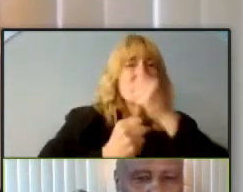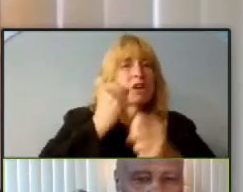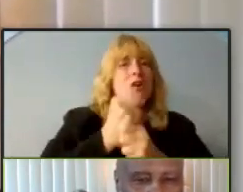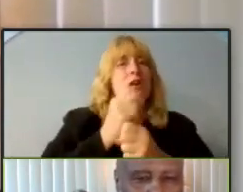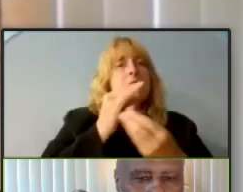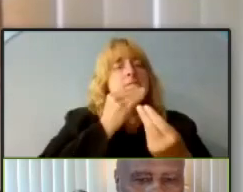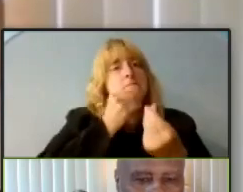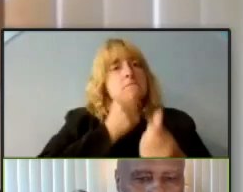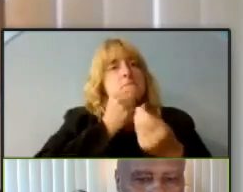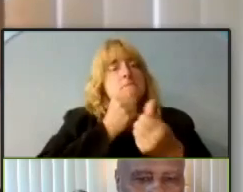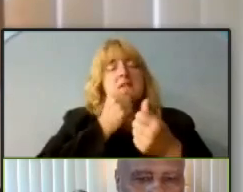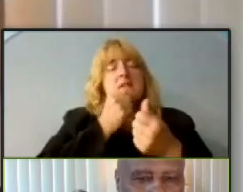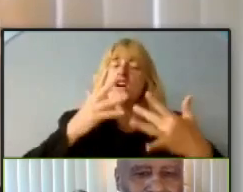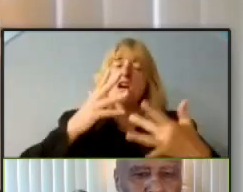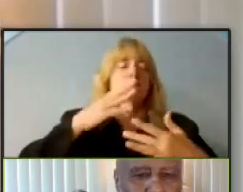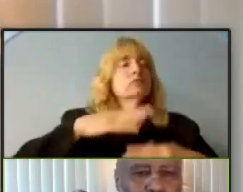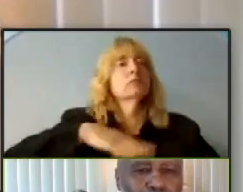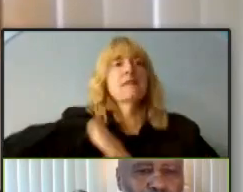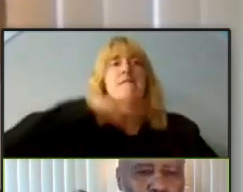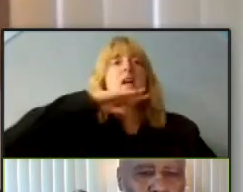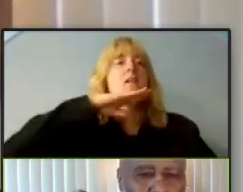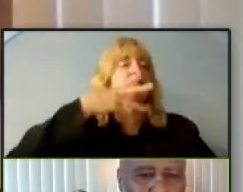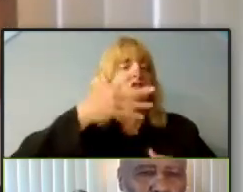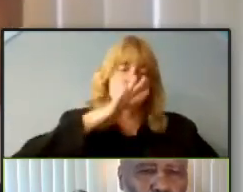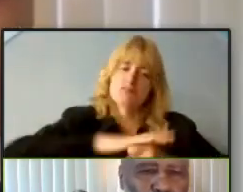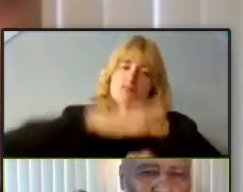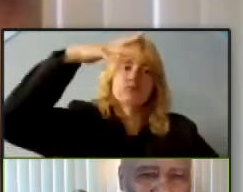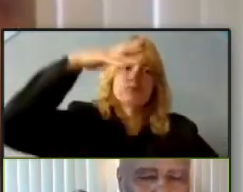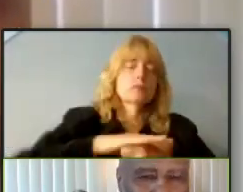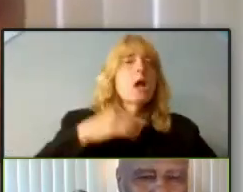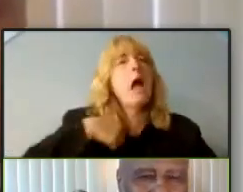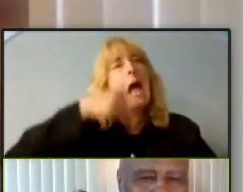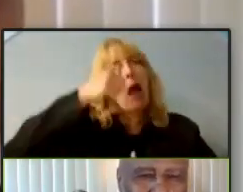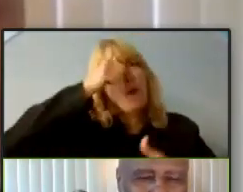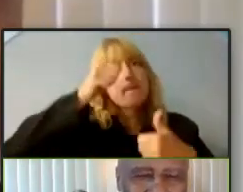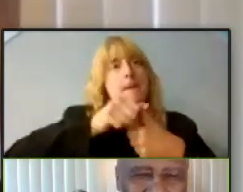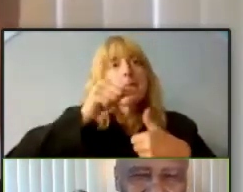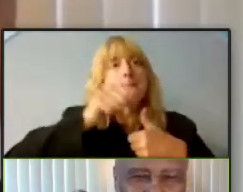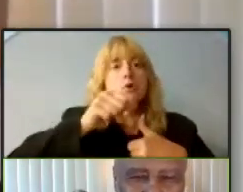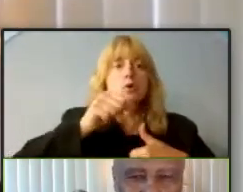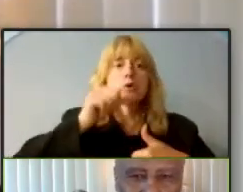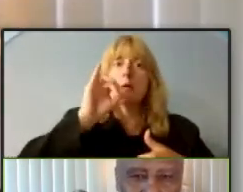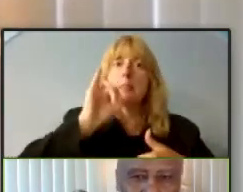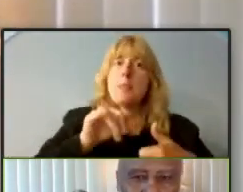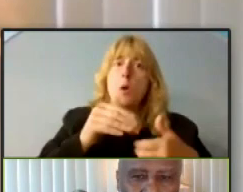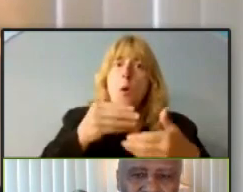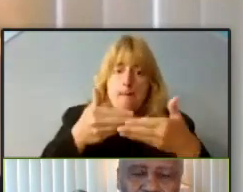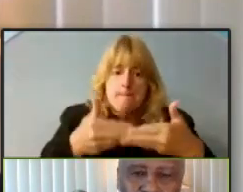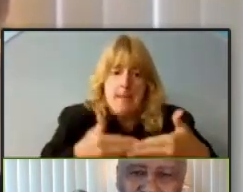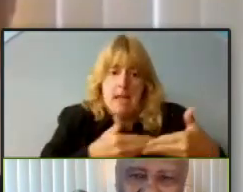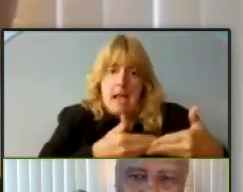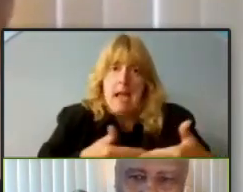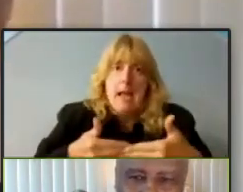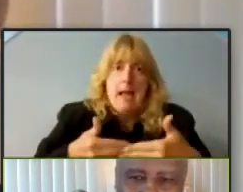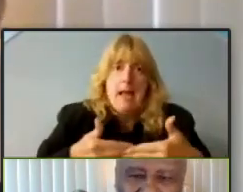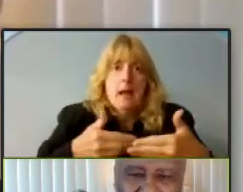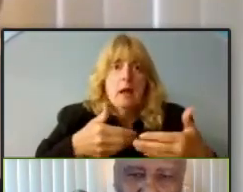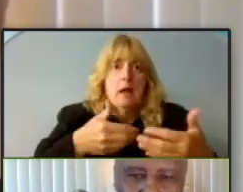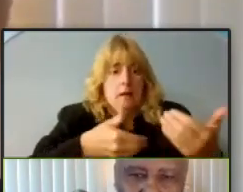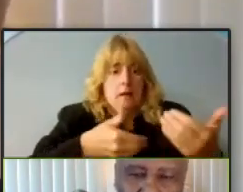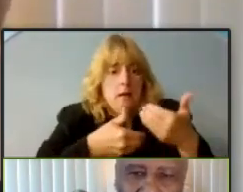Mark Clark. I remember those babies now being held in